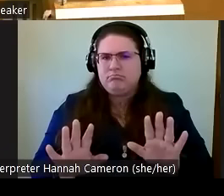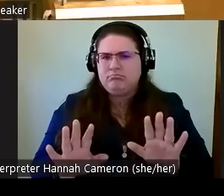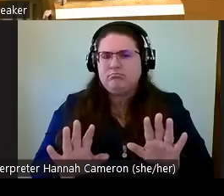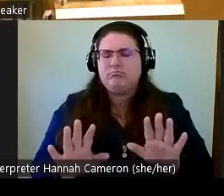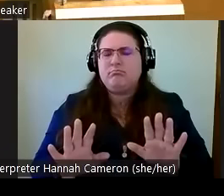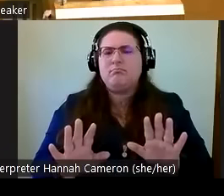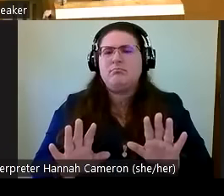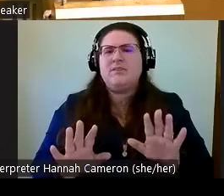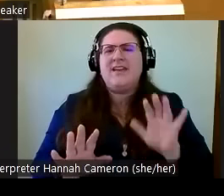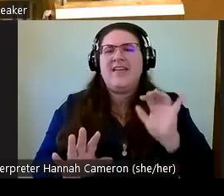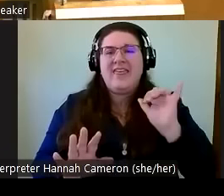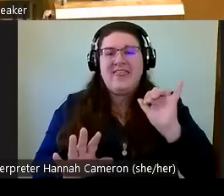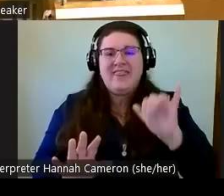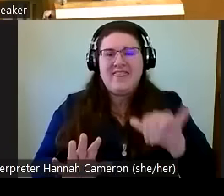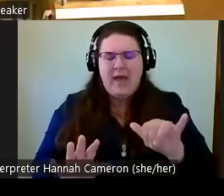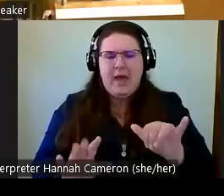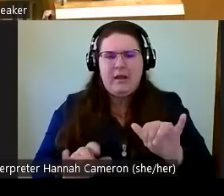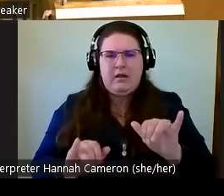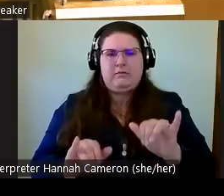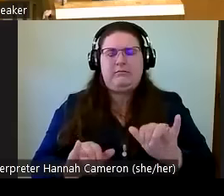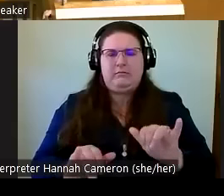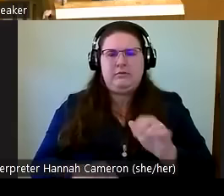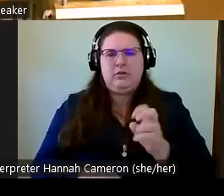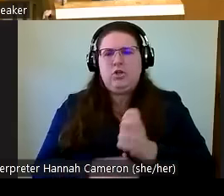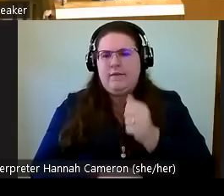the bottom and the toughest part.